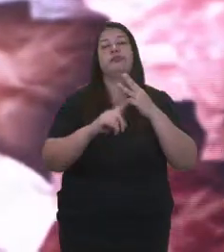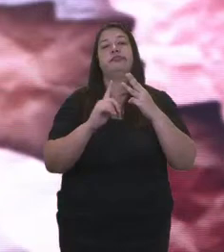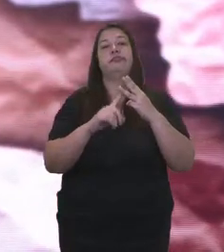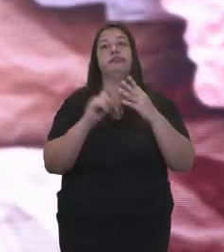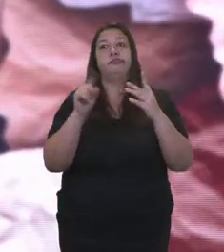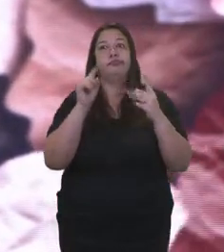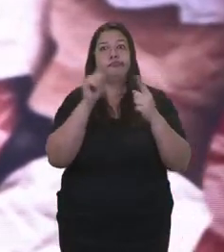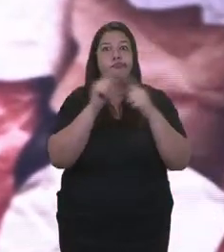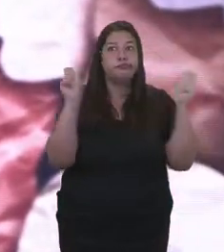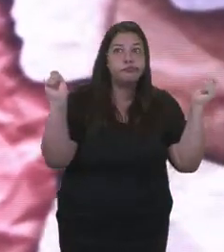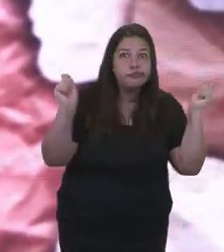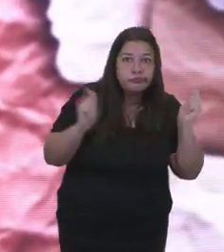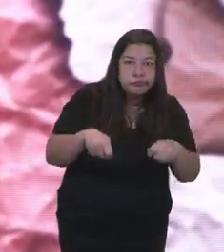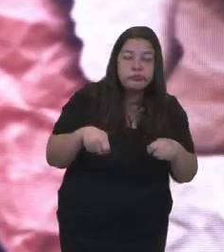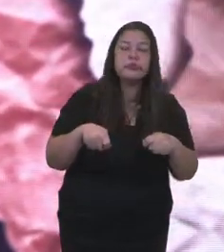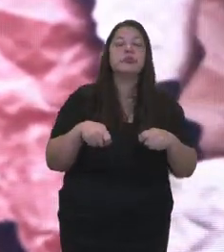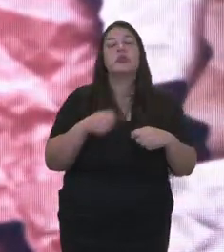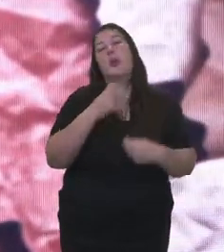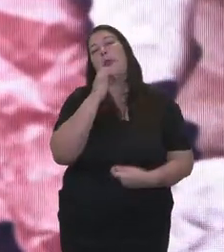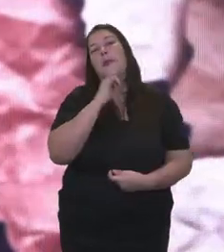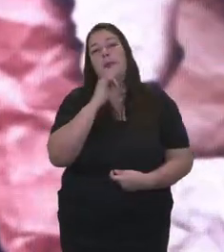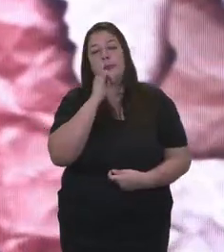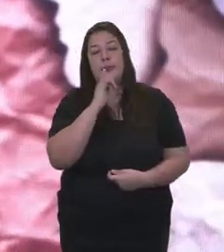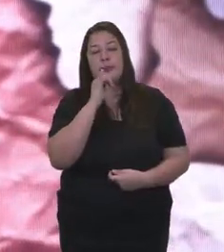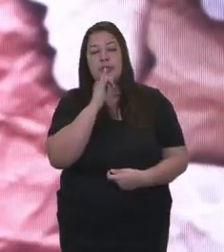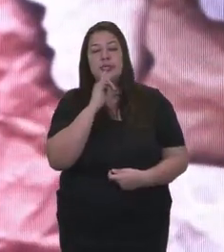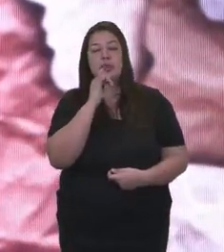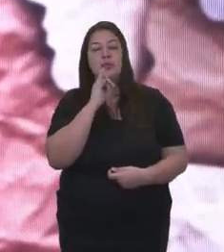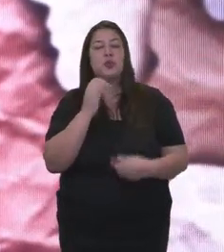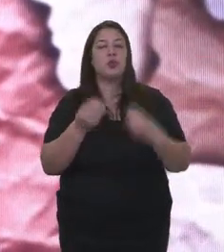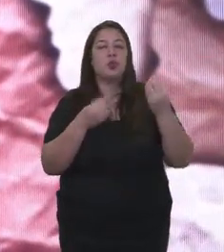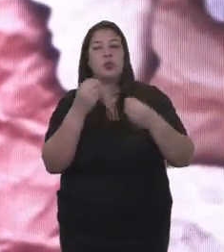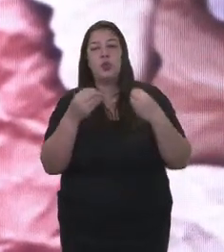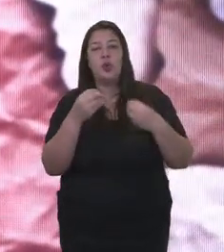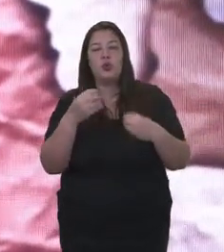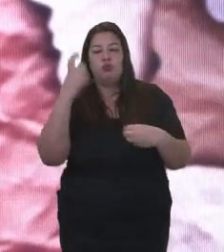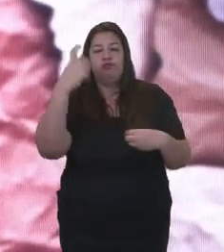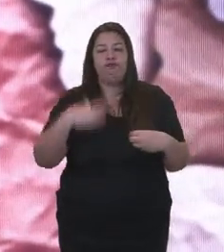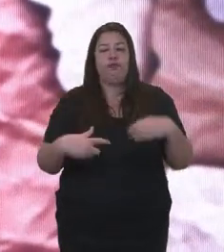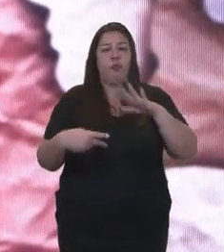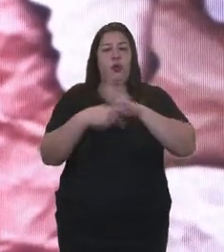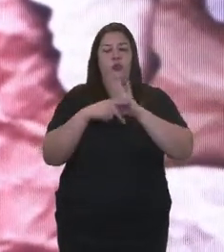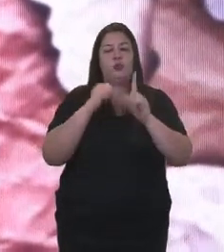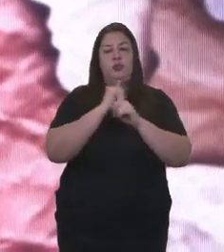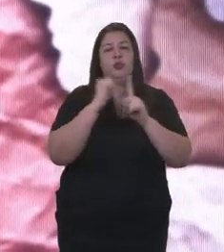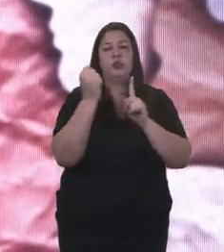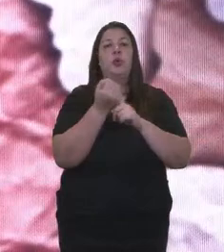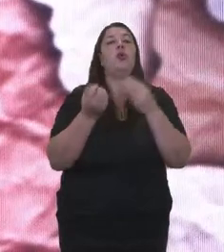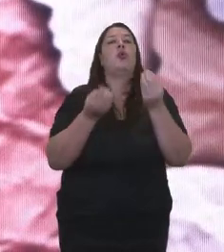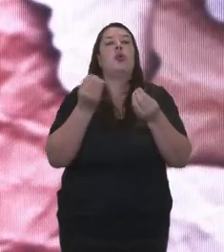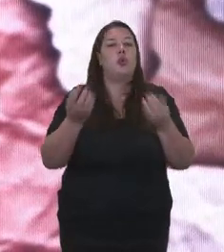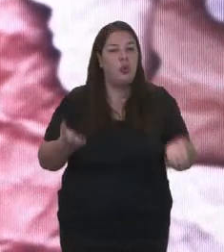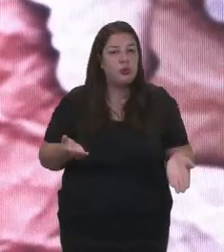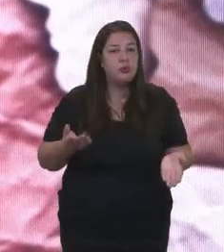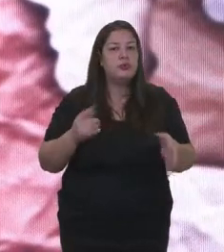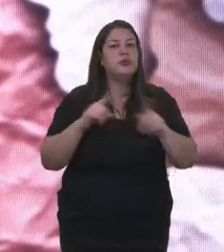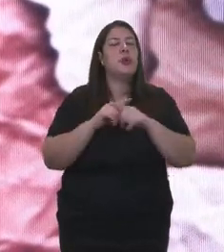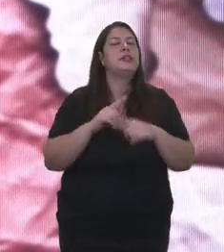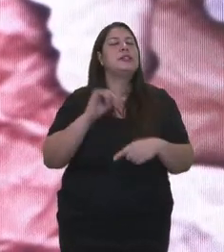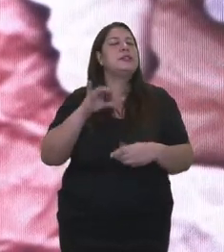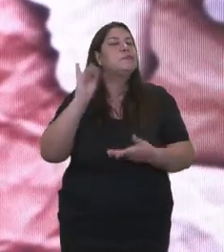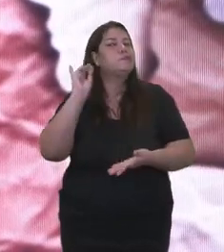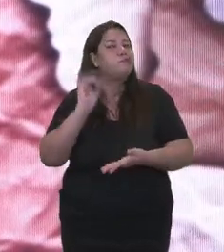potential to know whether, if we ask, for instance, which are our behavior in the social networks, and ask